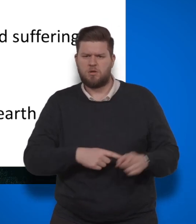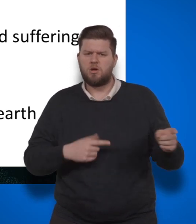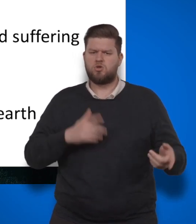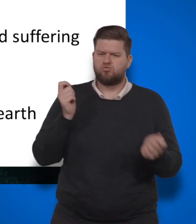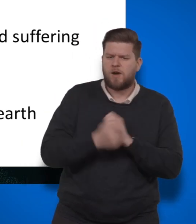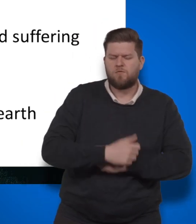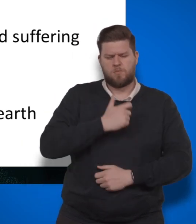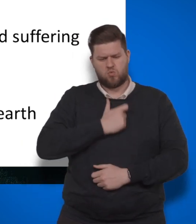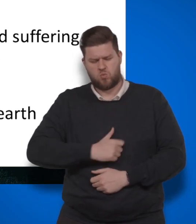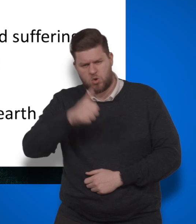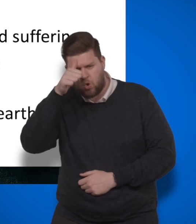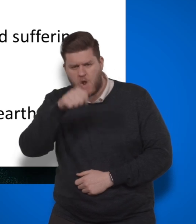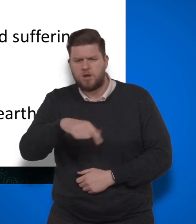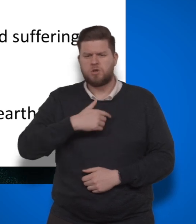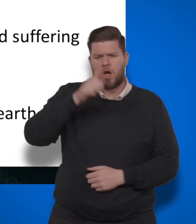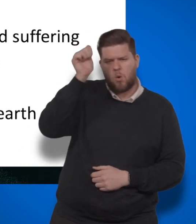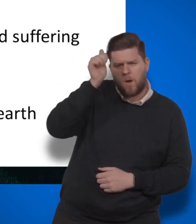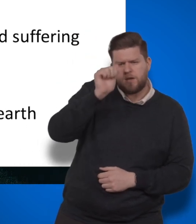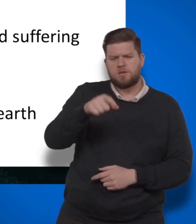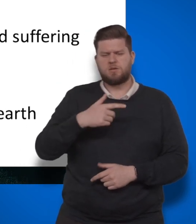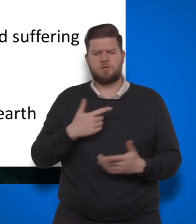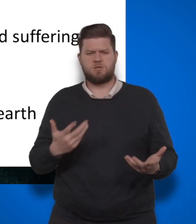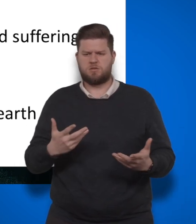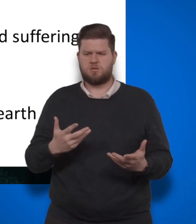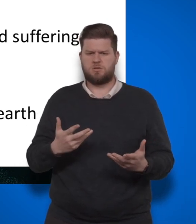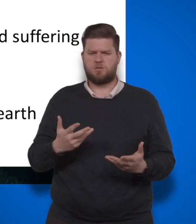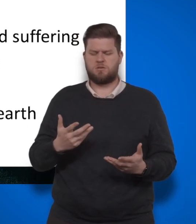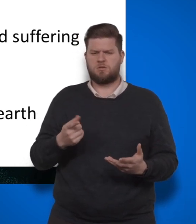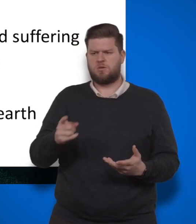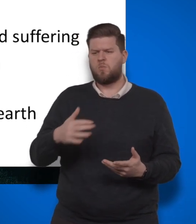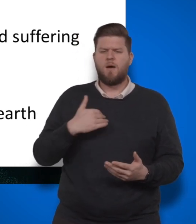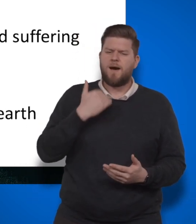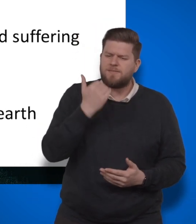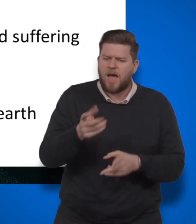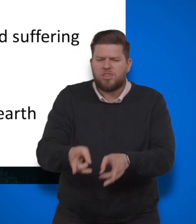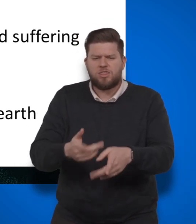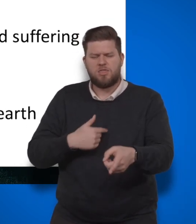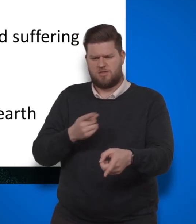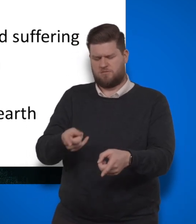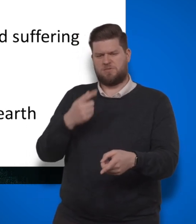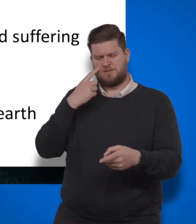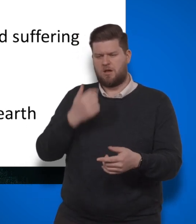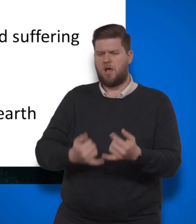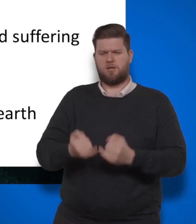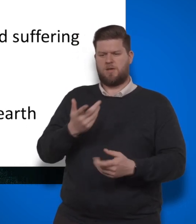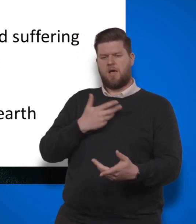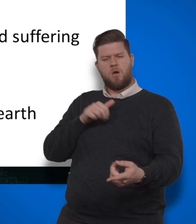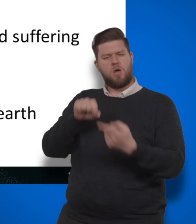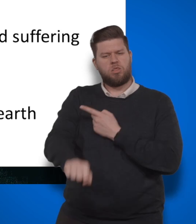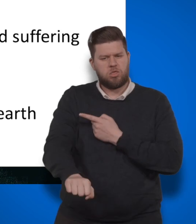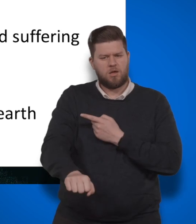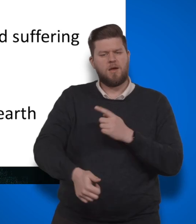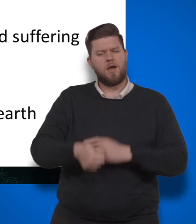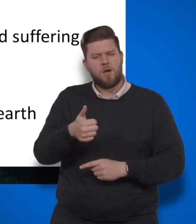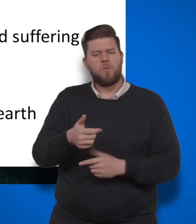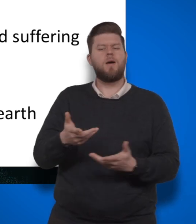consciousness. The ultimate defeat of death, pain, and suffering. Transformation of society and relationships. And a cosmic scale